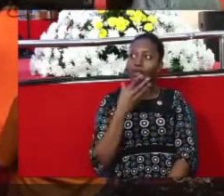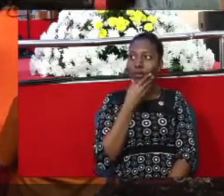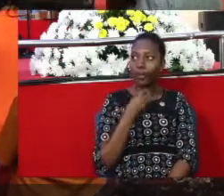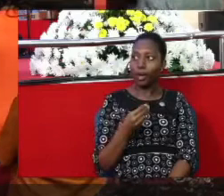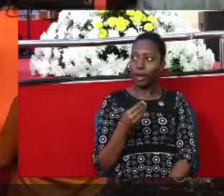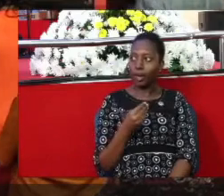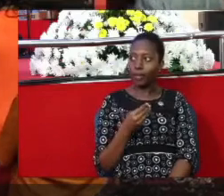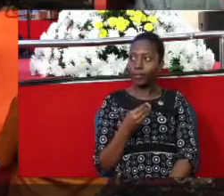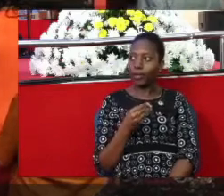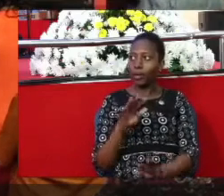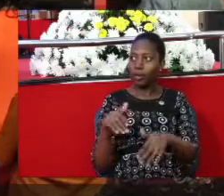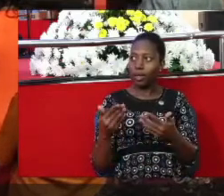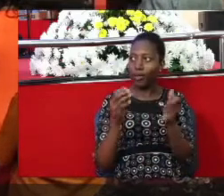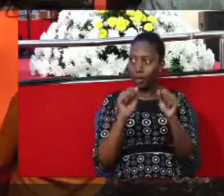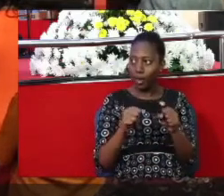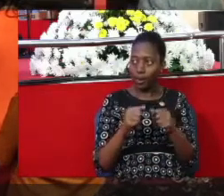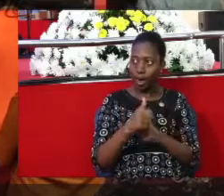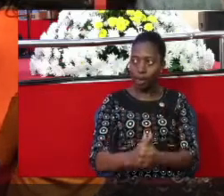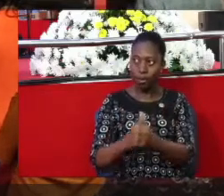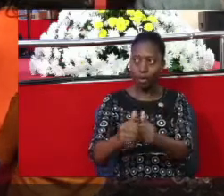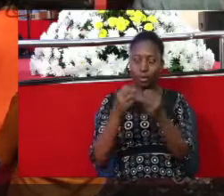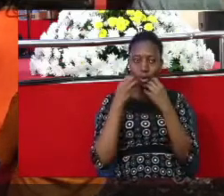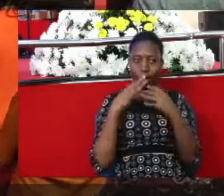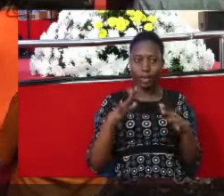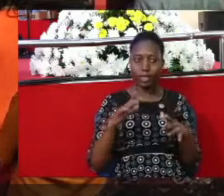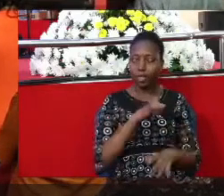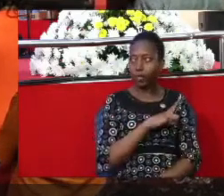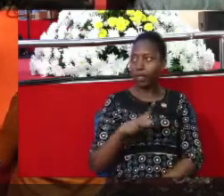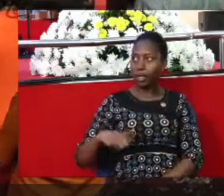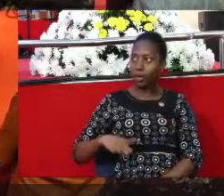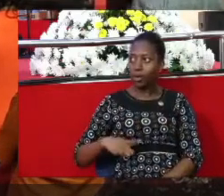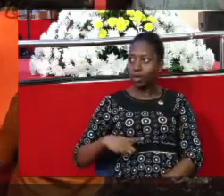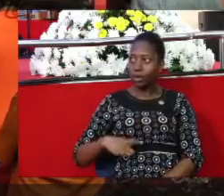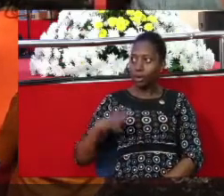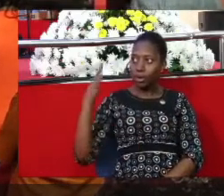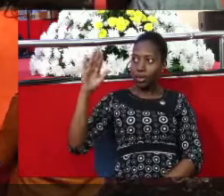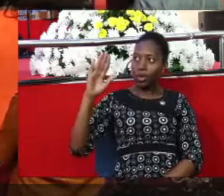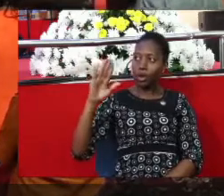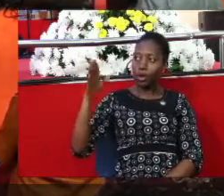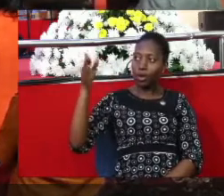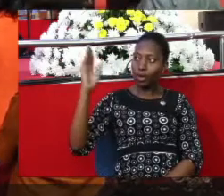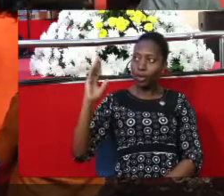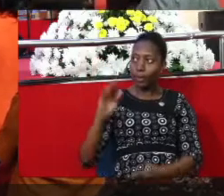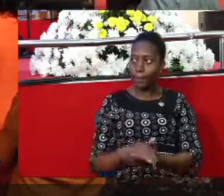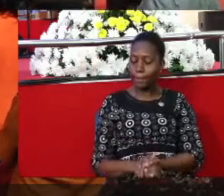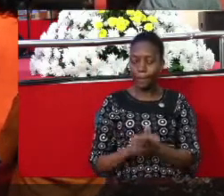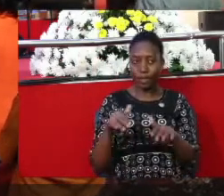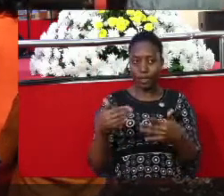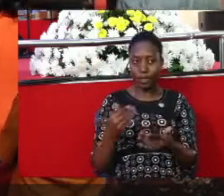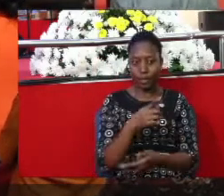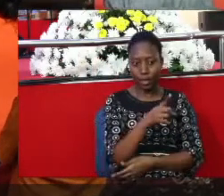able, according to the blessing of the Lord, your God, which he has given you. I want you to declare this